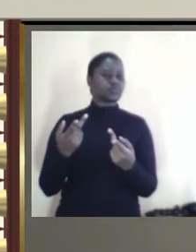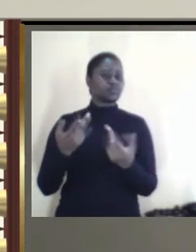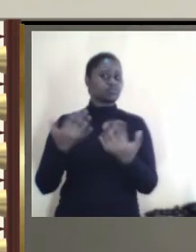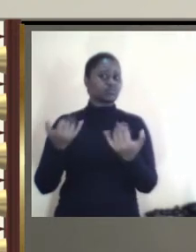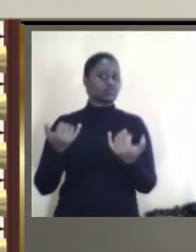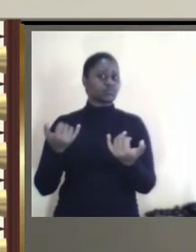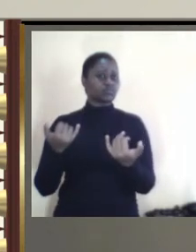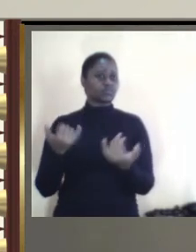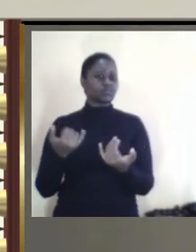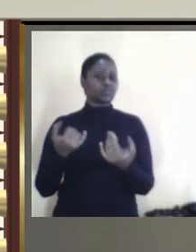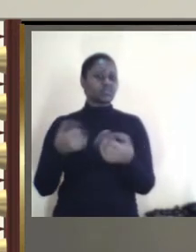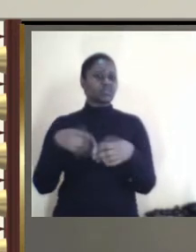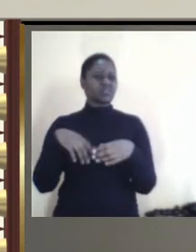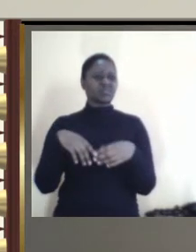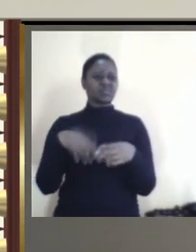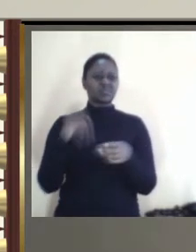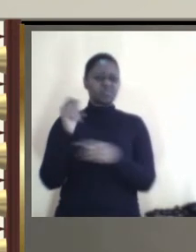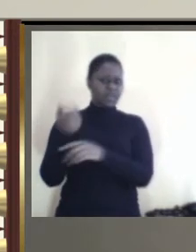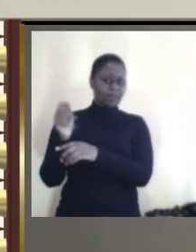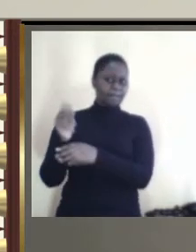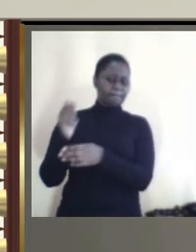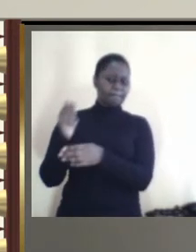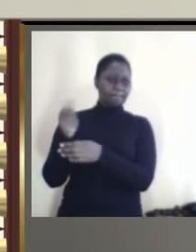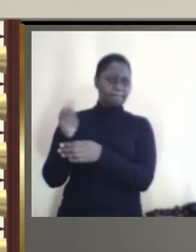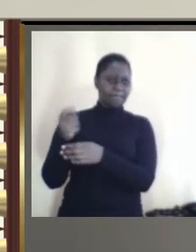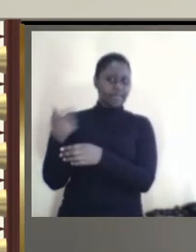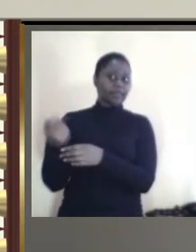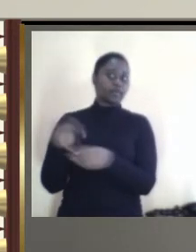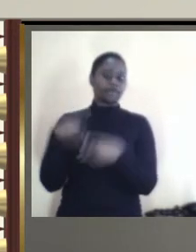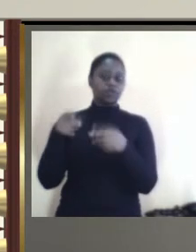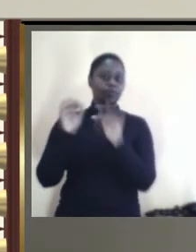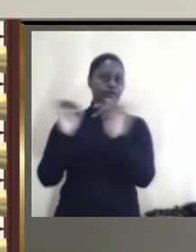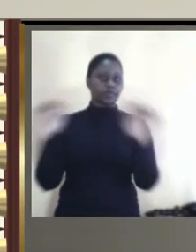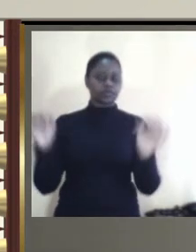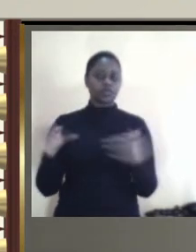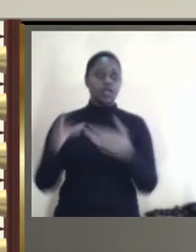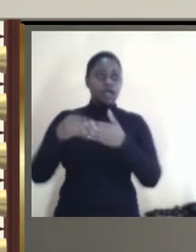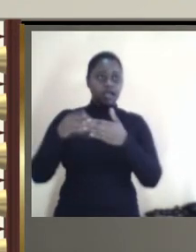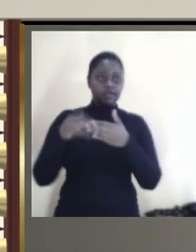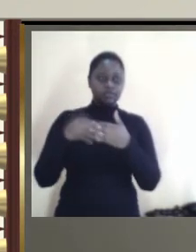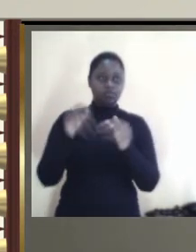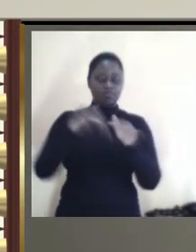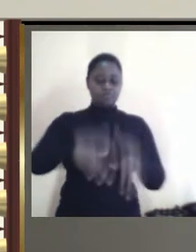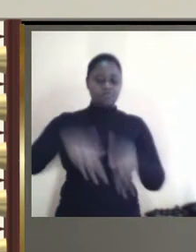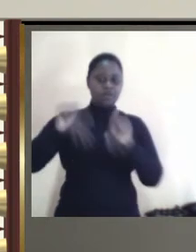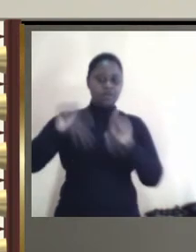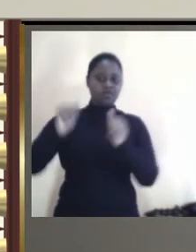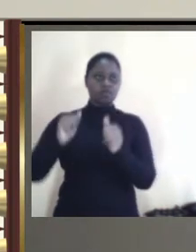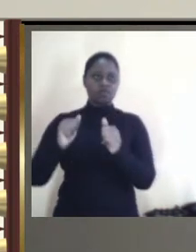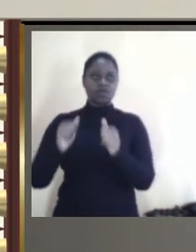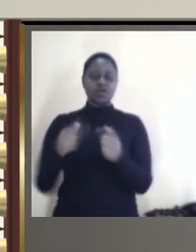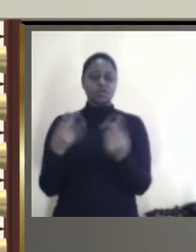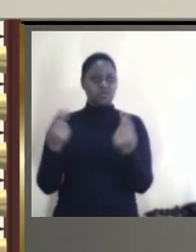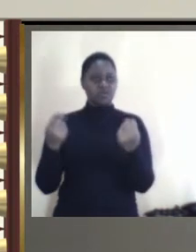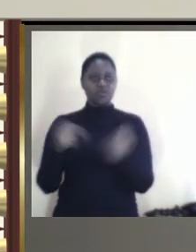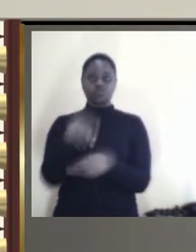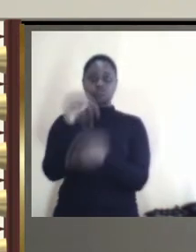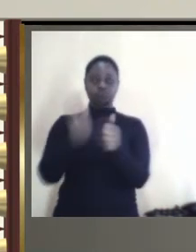remunerated for being trusted with the resources of the people. As members of the legislature, we want to implore the new